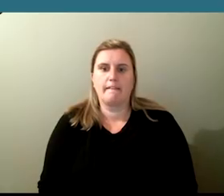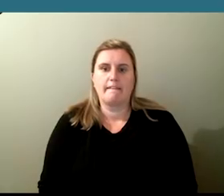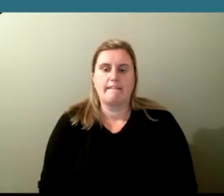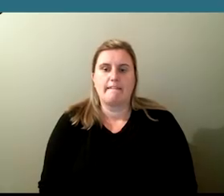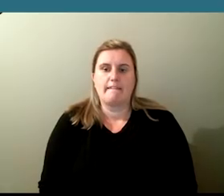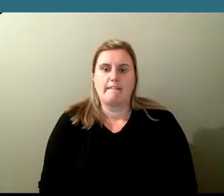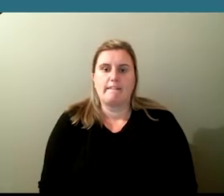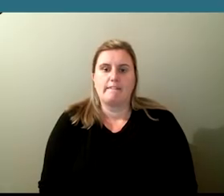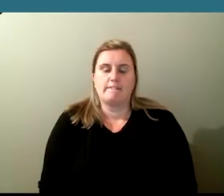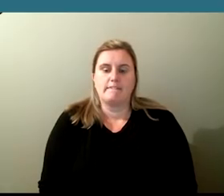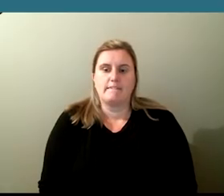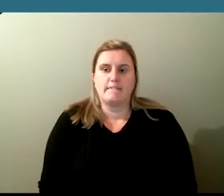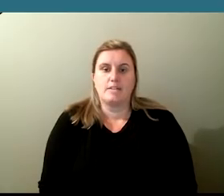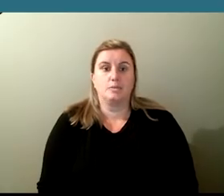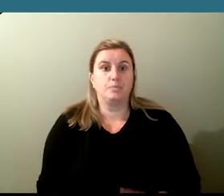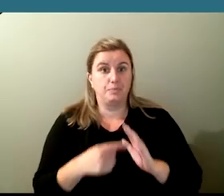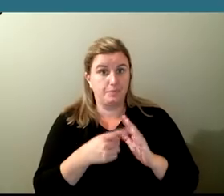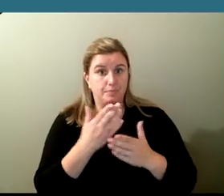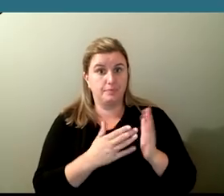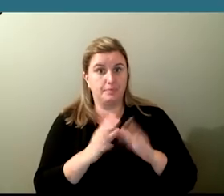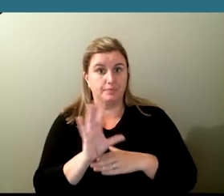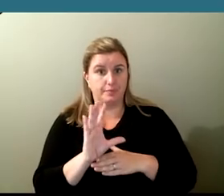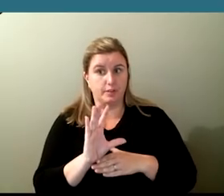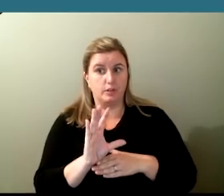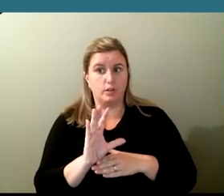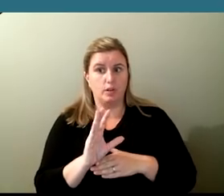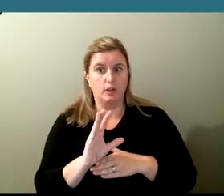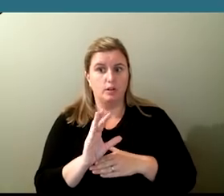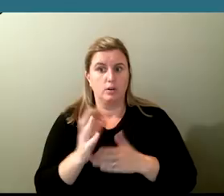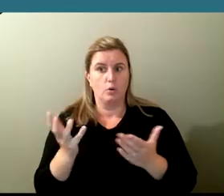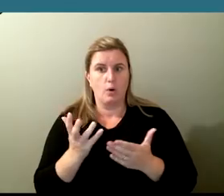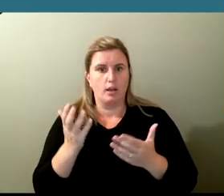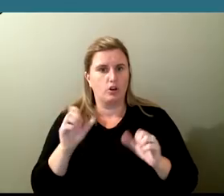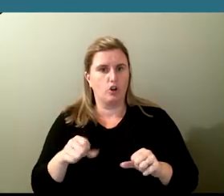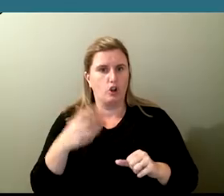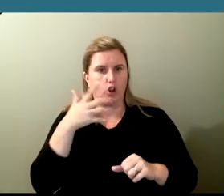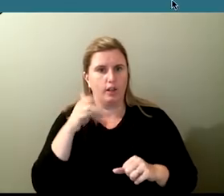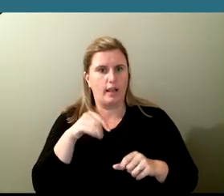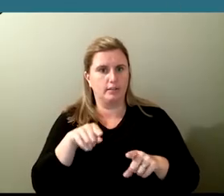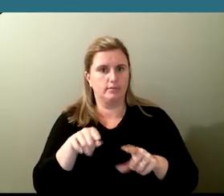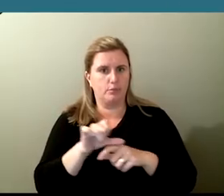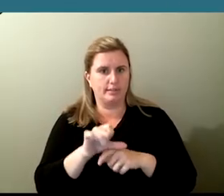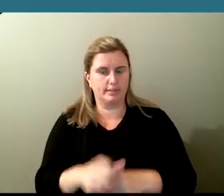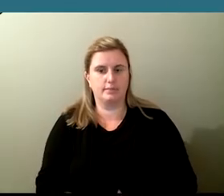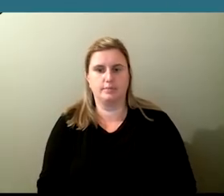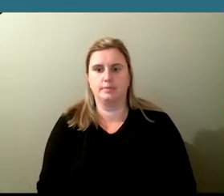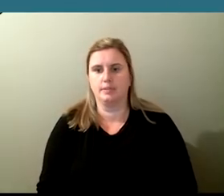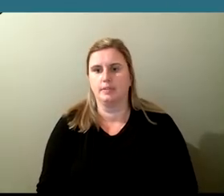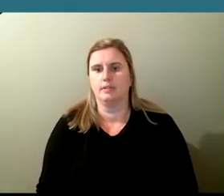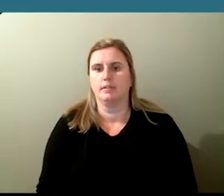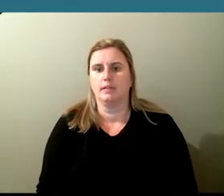So I am going to show you now some videos of what this may actually look like in practice.